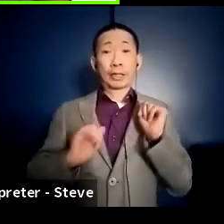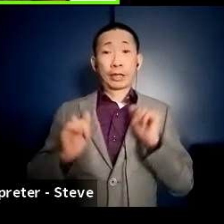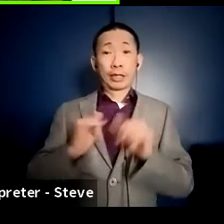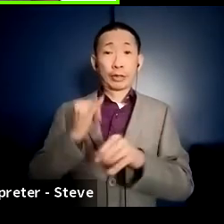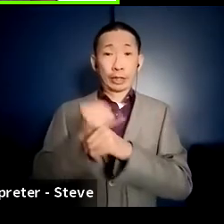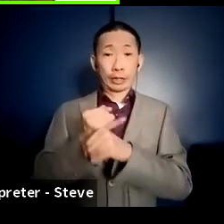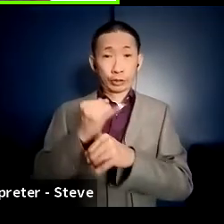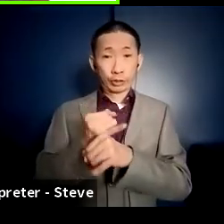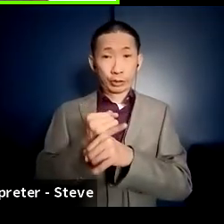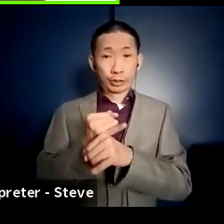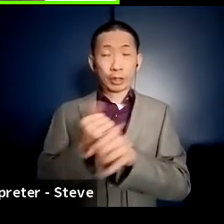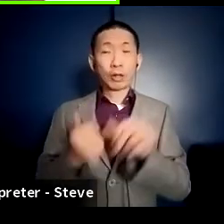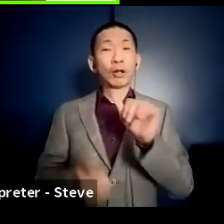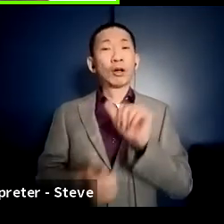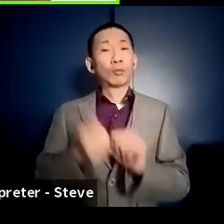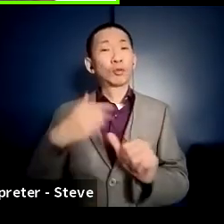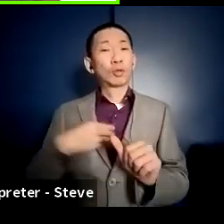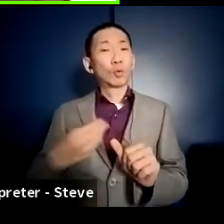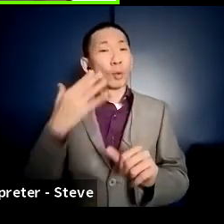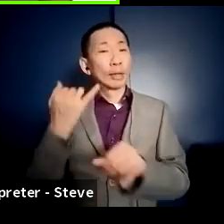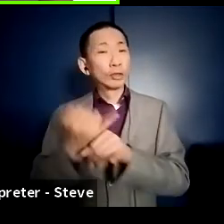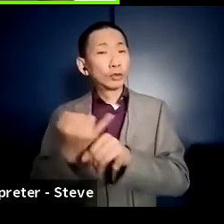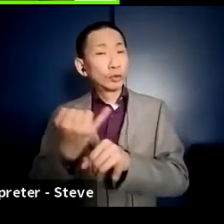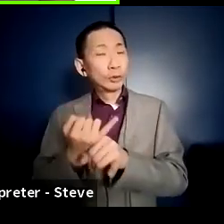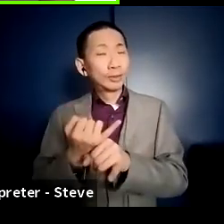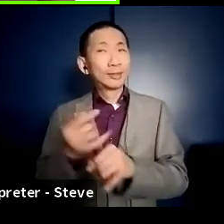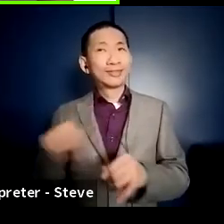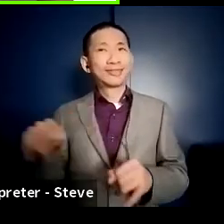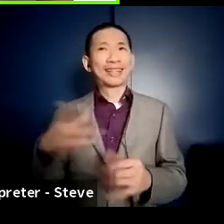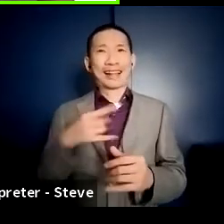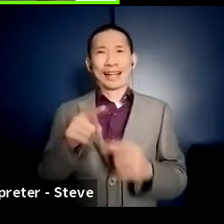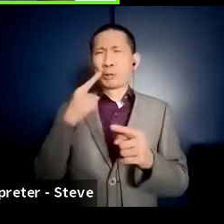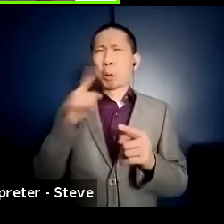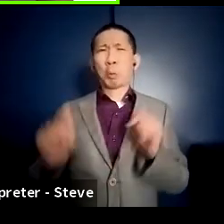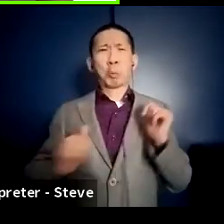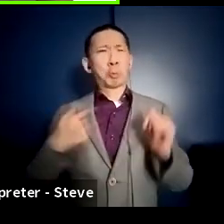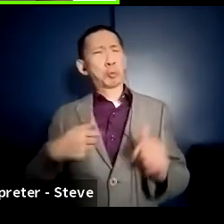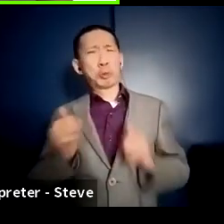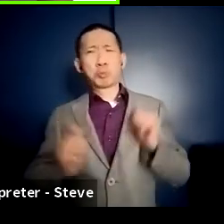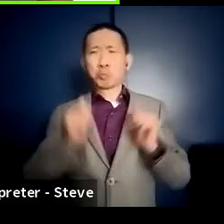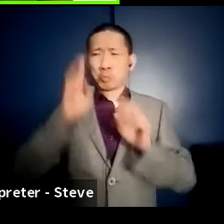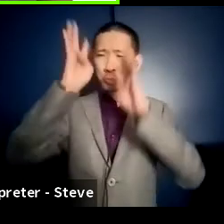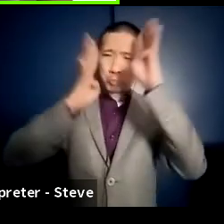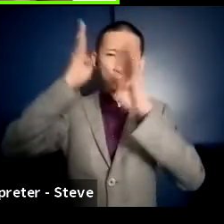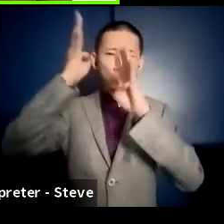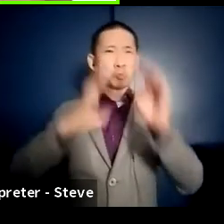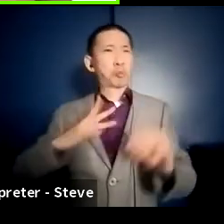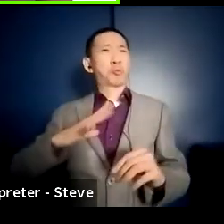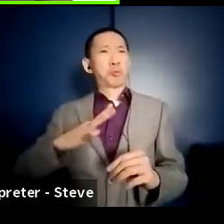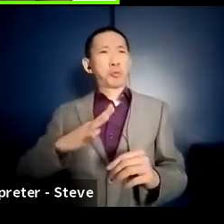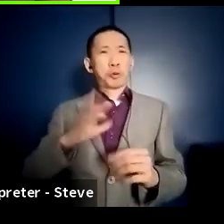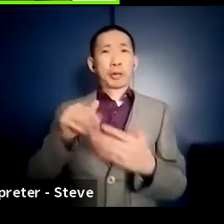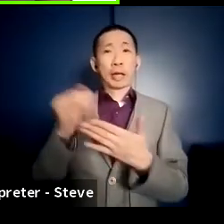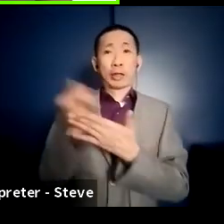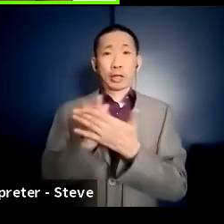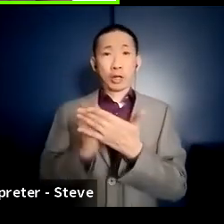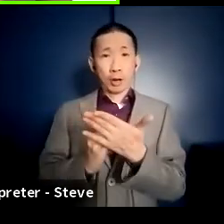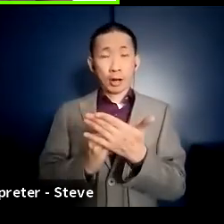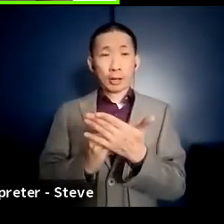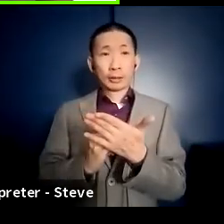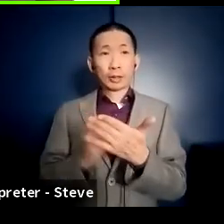institutions, predominantly white institutions, like to say that they are at the forefront of innovation, and that the arts are